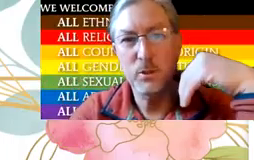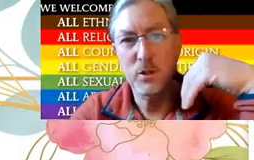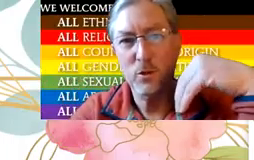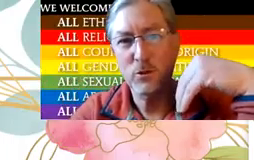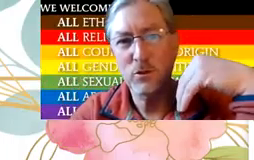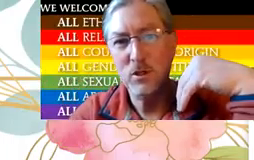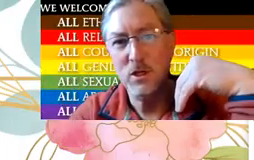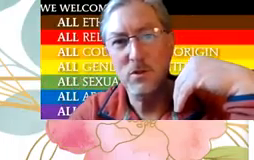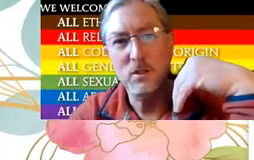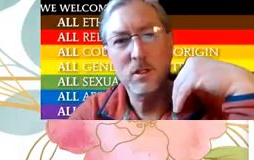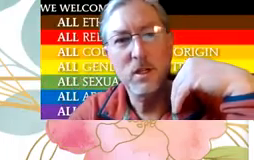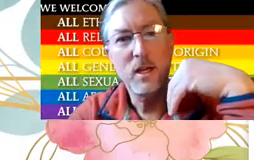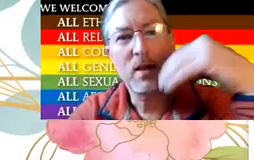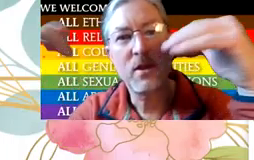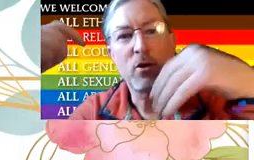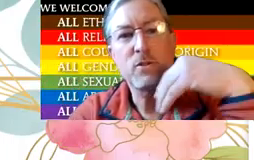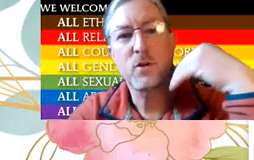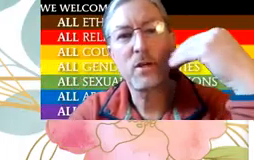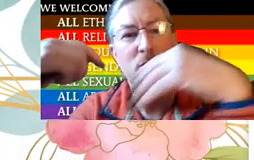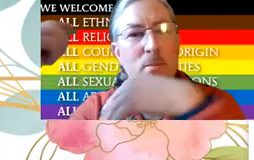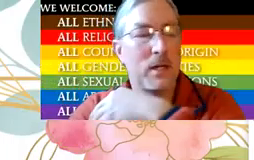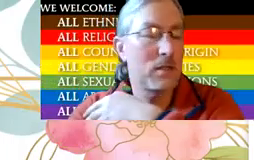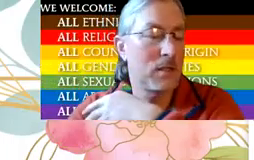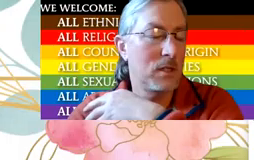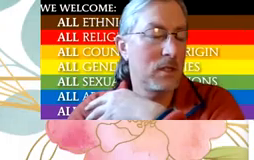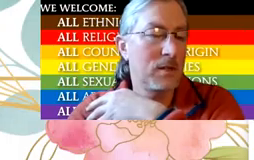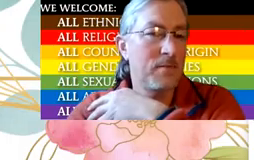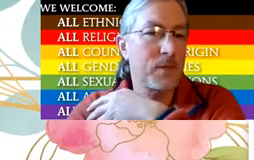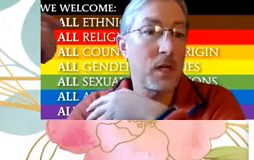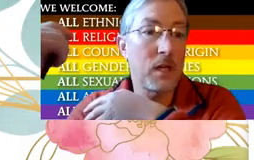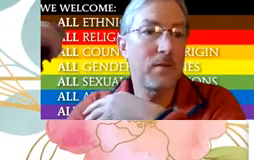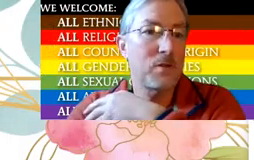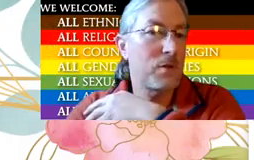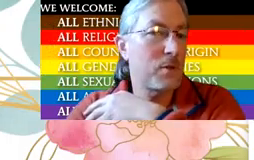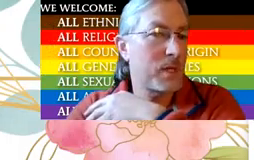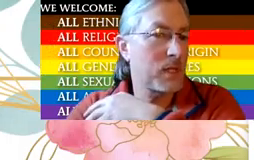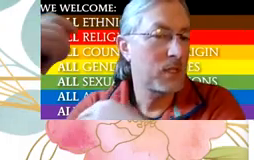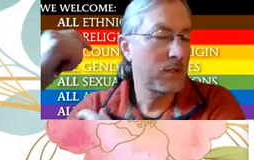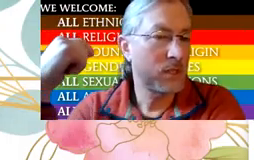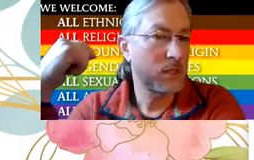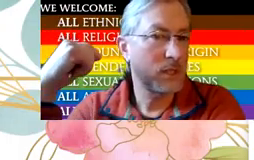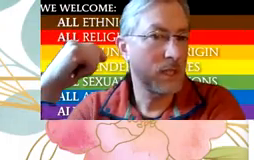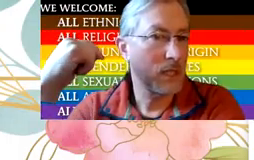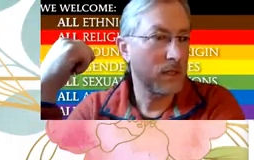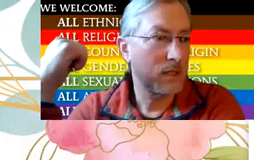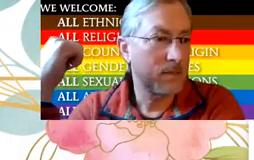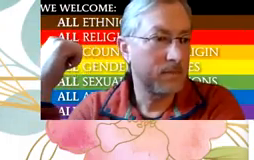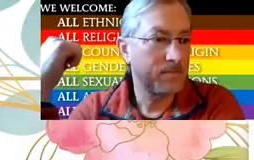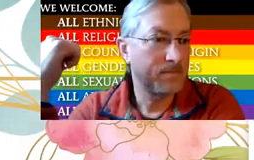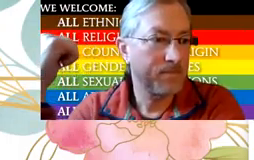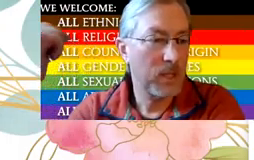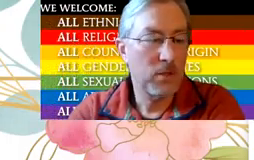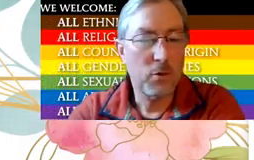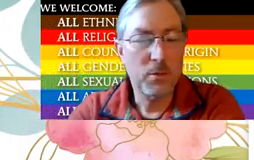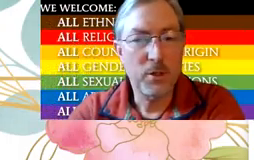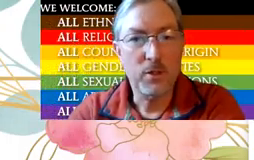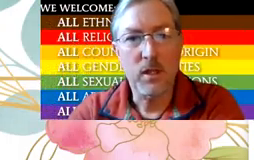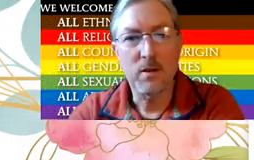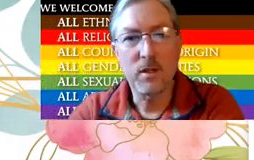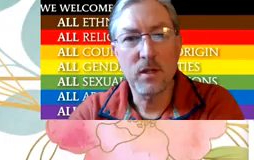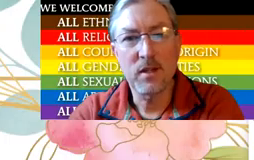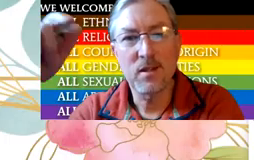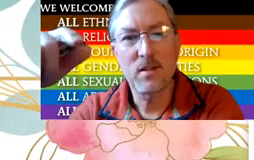similar between those countries. And then also I know about a lot of Eastern European countries, like in the